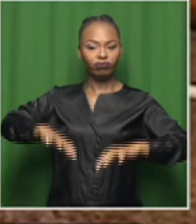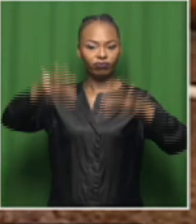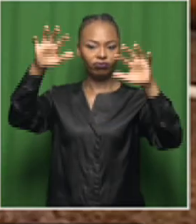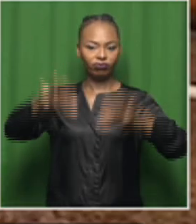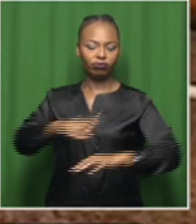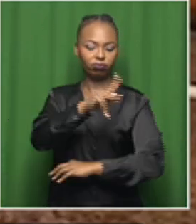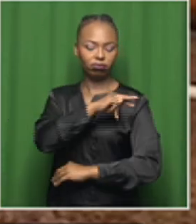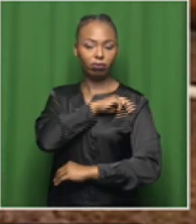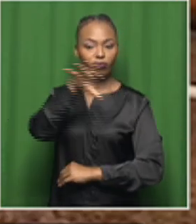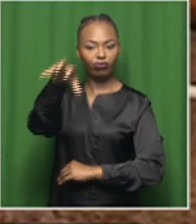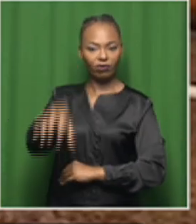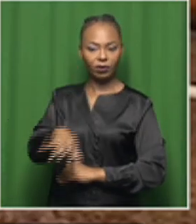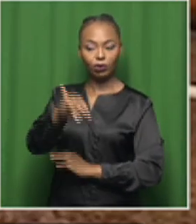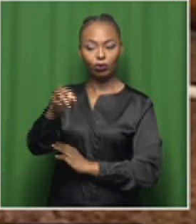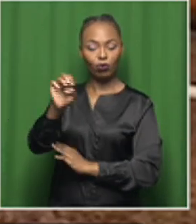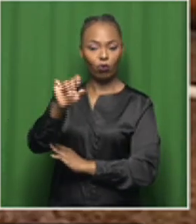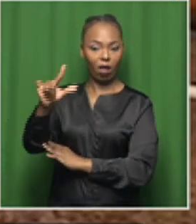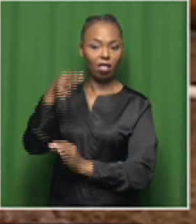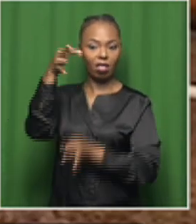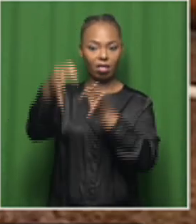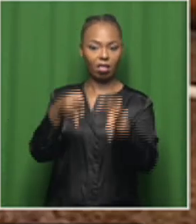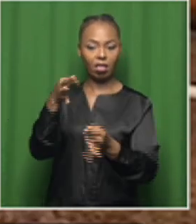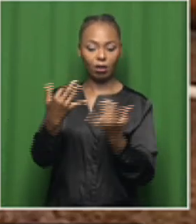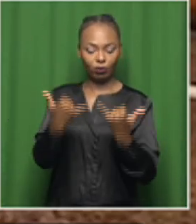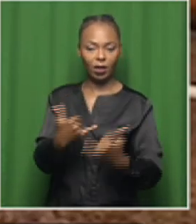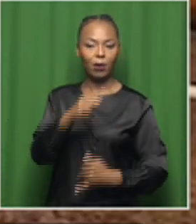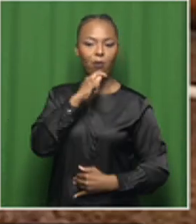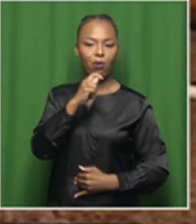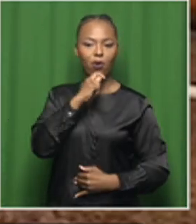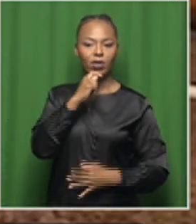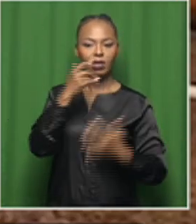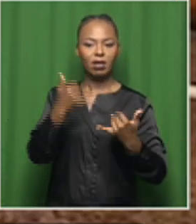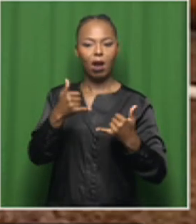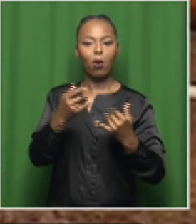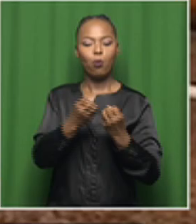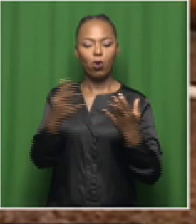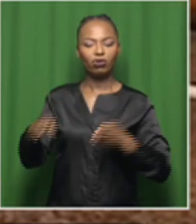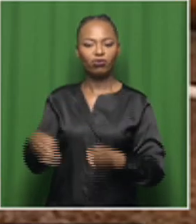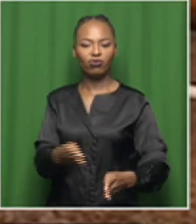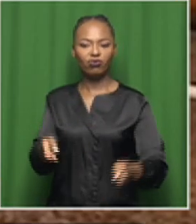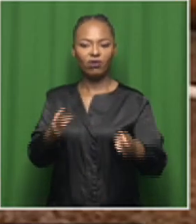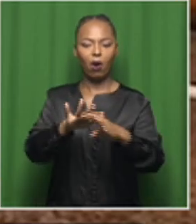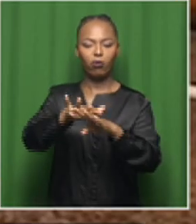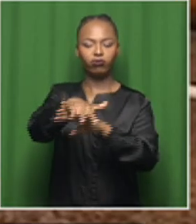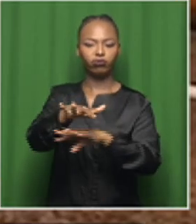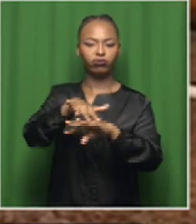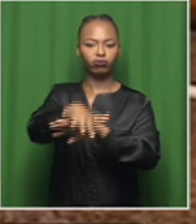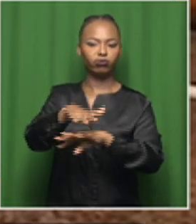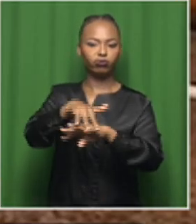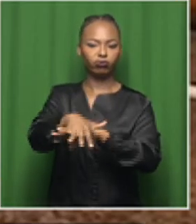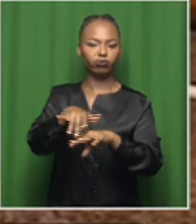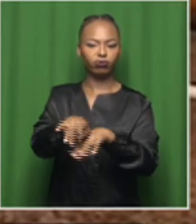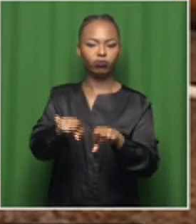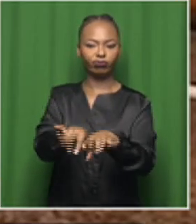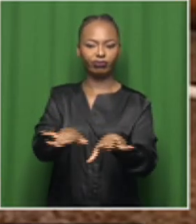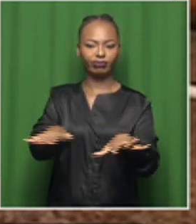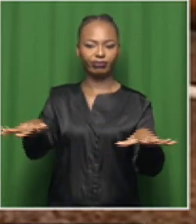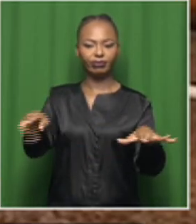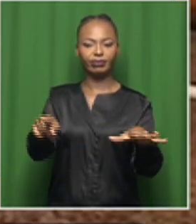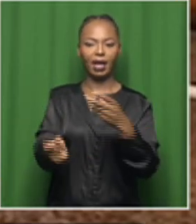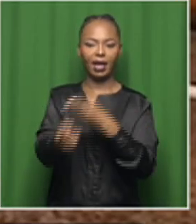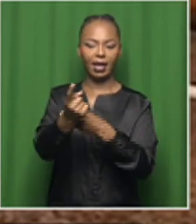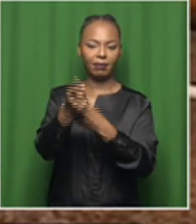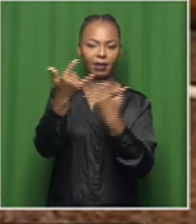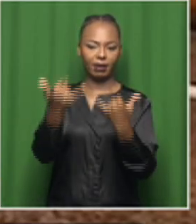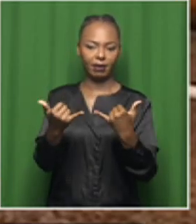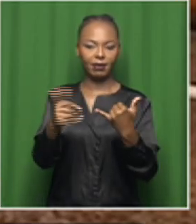KZN. And as Joel was saying, more today. Rivers are swollen, and in some cases, they just burst their banks, as you can see quite graphically from